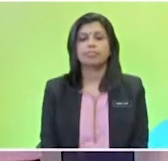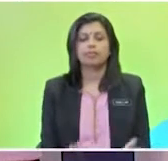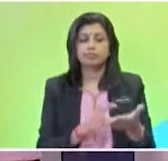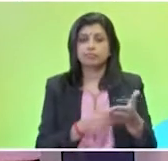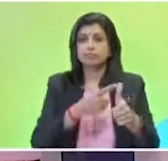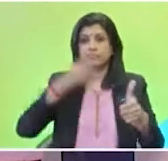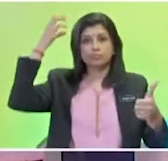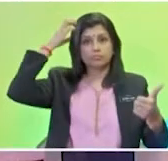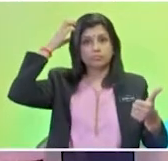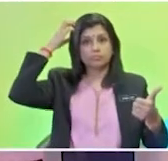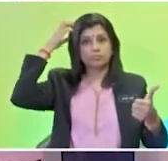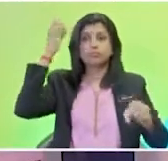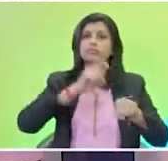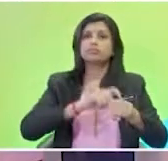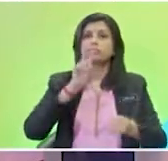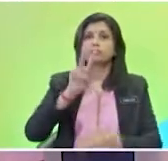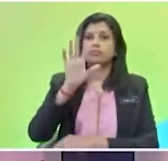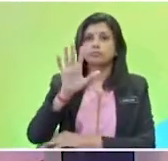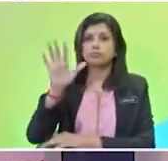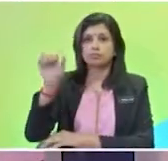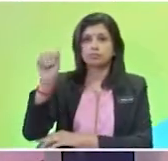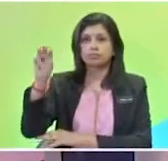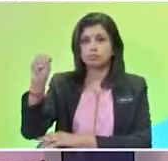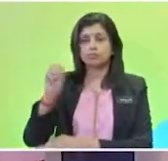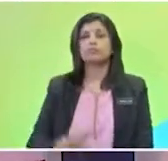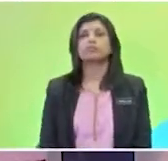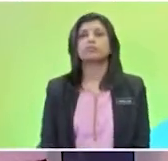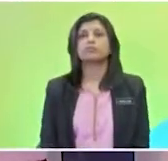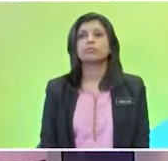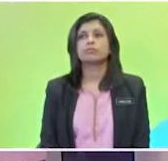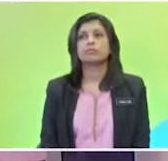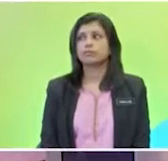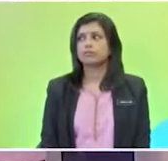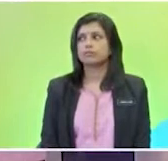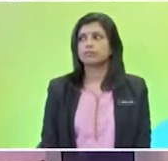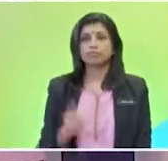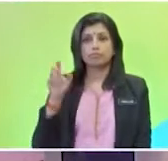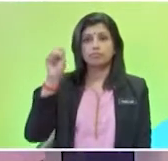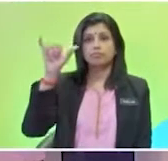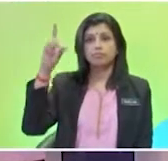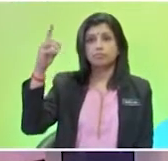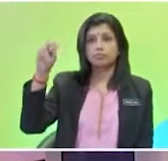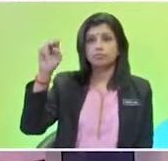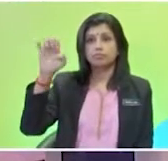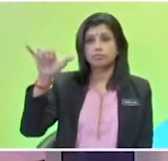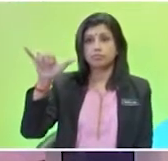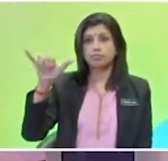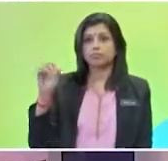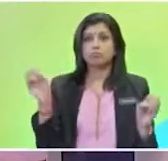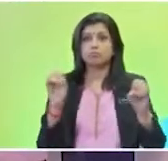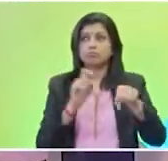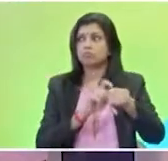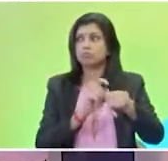Selangor. The time is 2:55 a.m. And then Sydney. No time, but